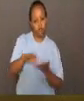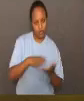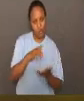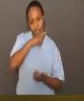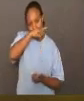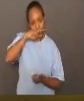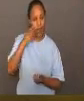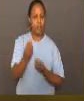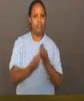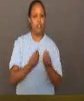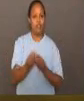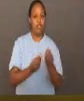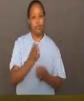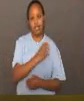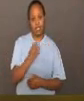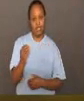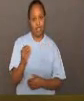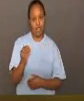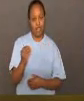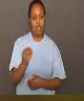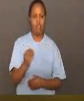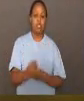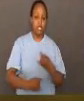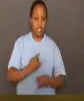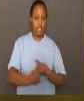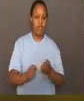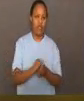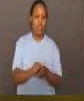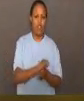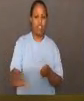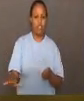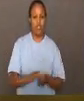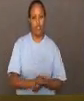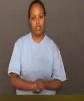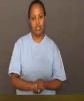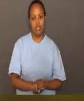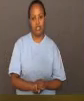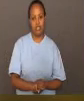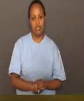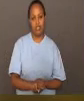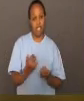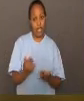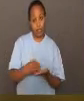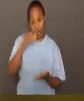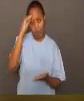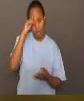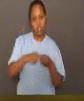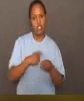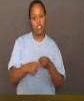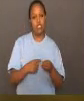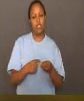drug trafficking, and genocide. We will learn about the importance